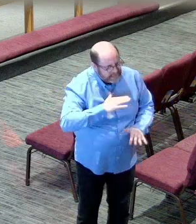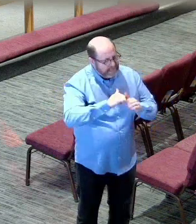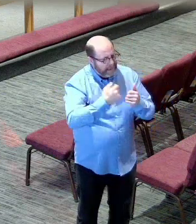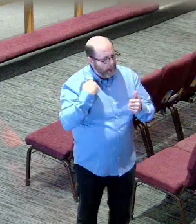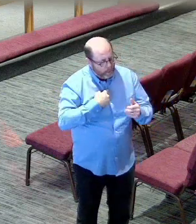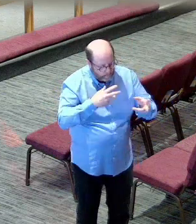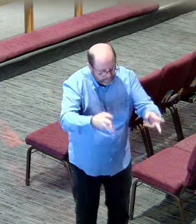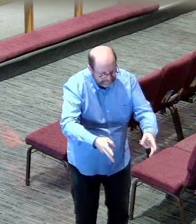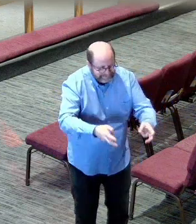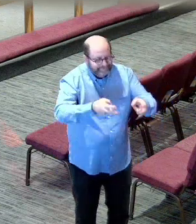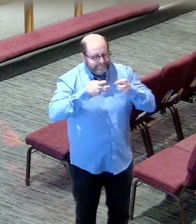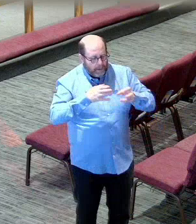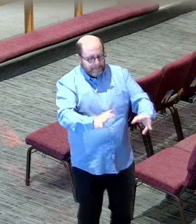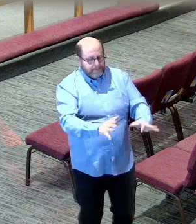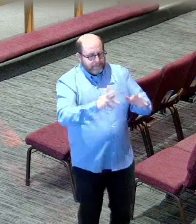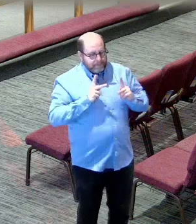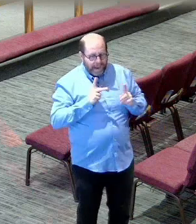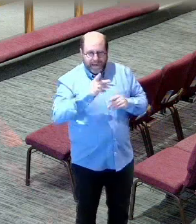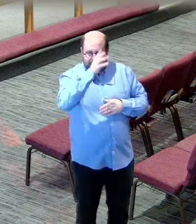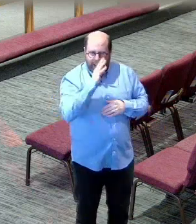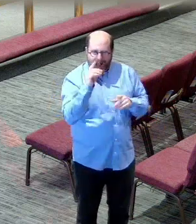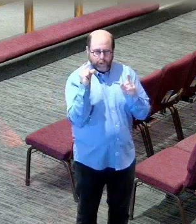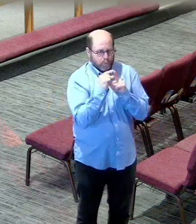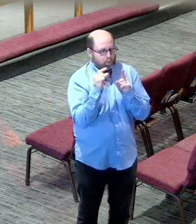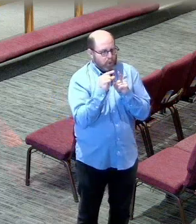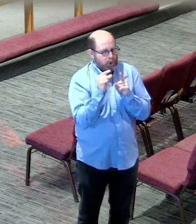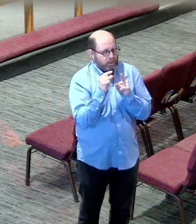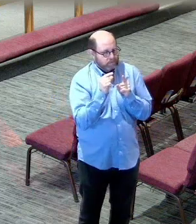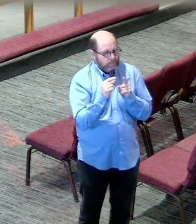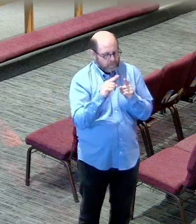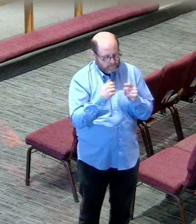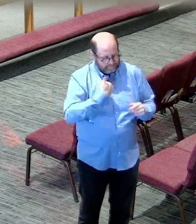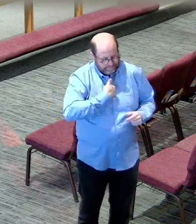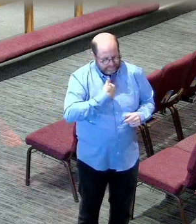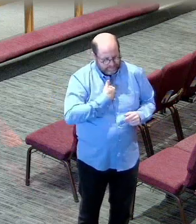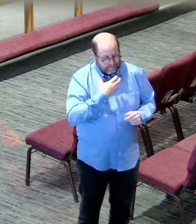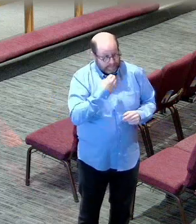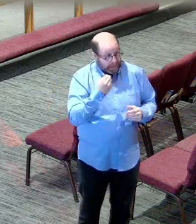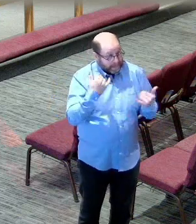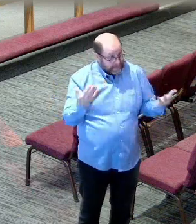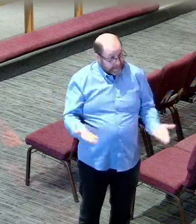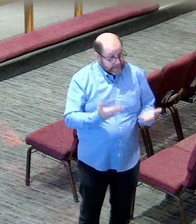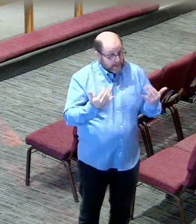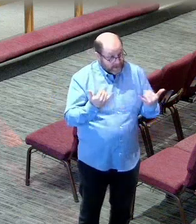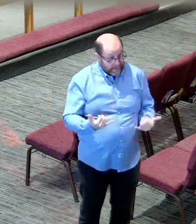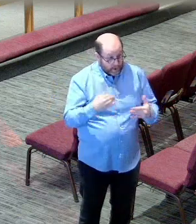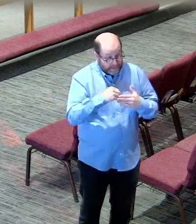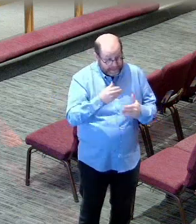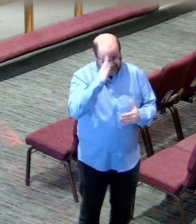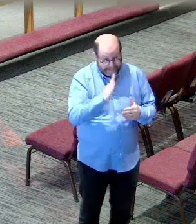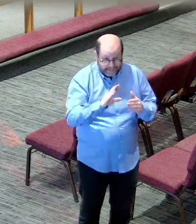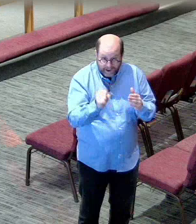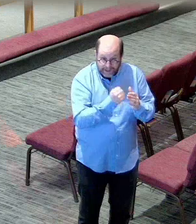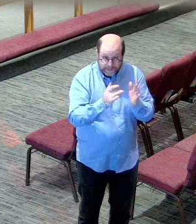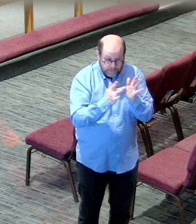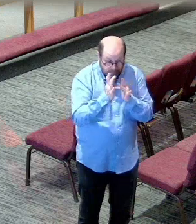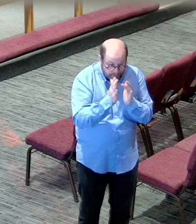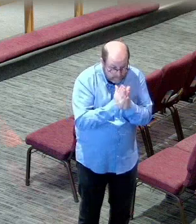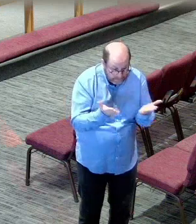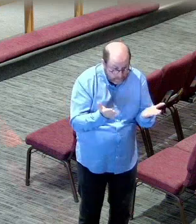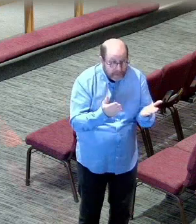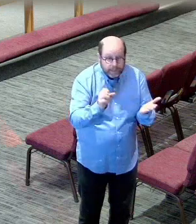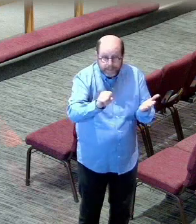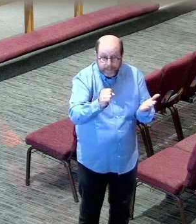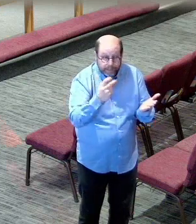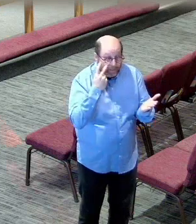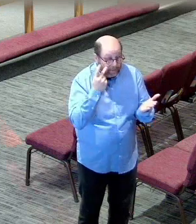Word of God. And here, in God's Word, and yes, if you're looking at